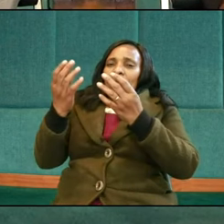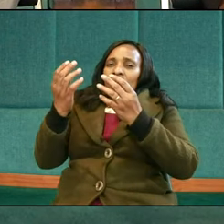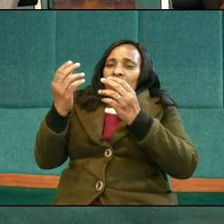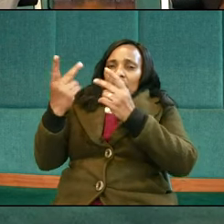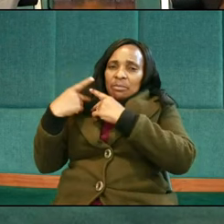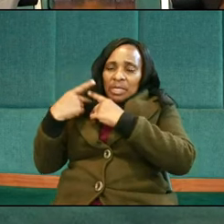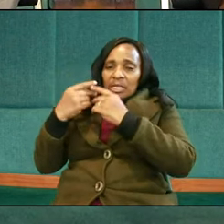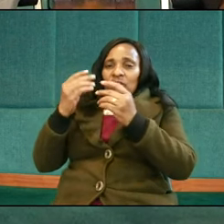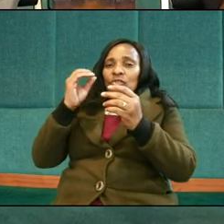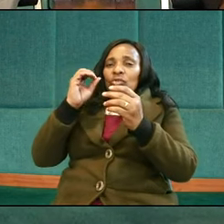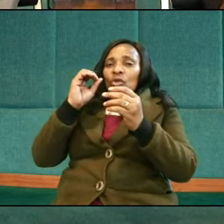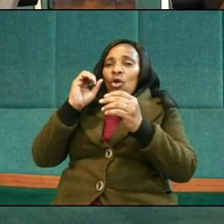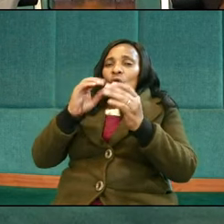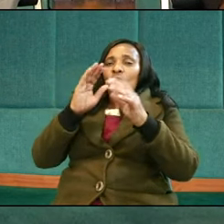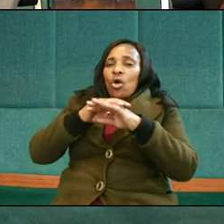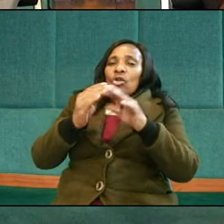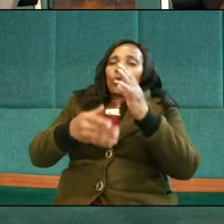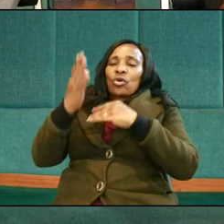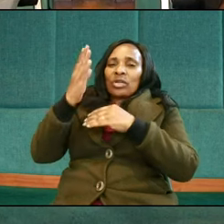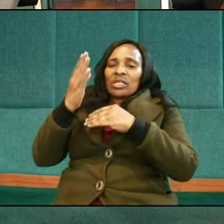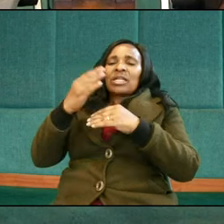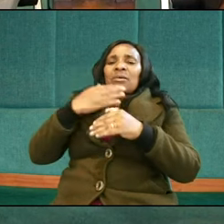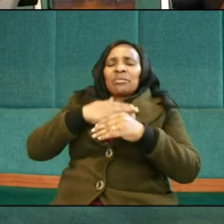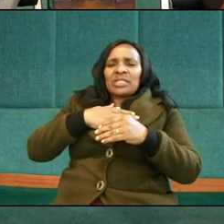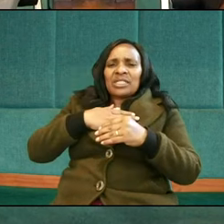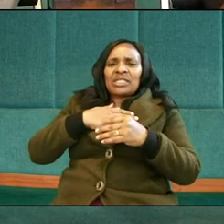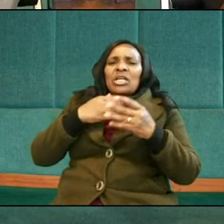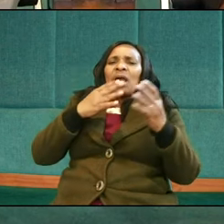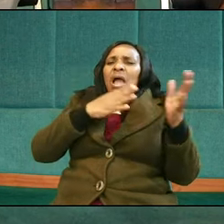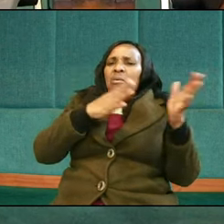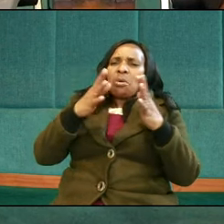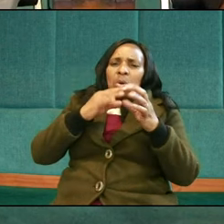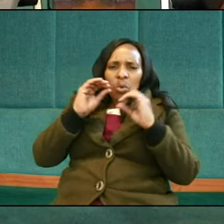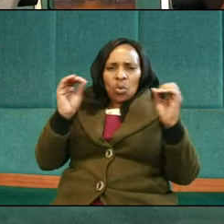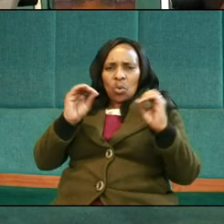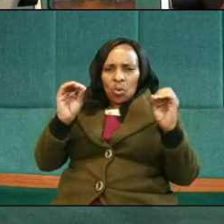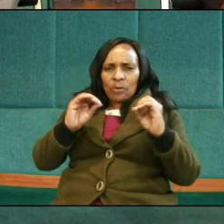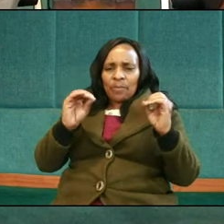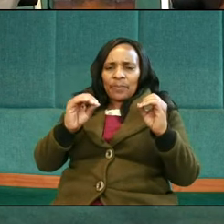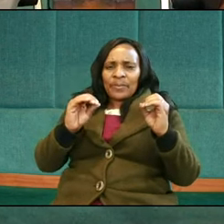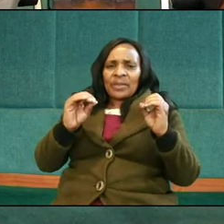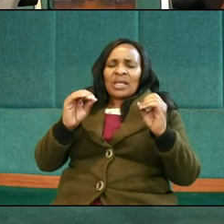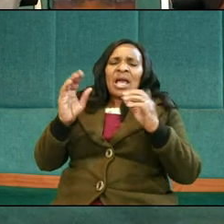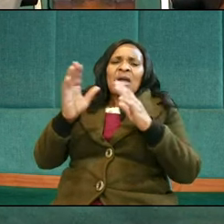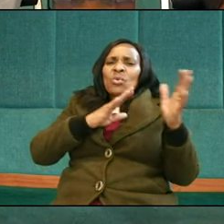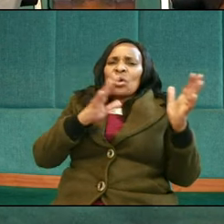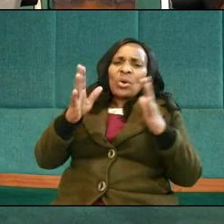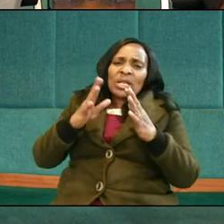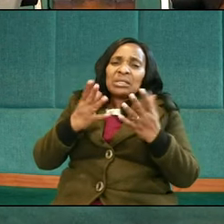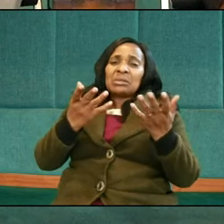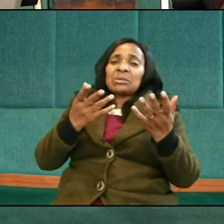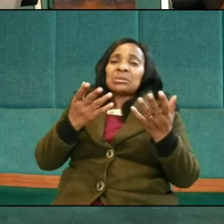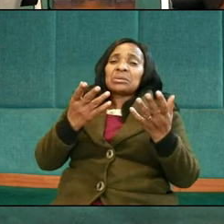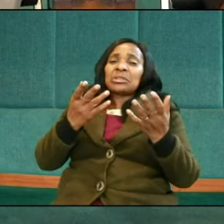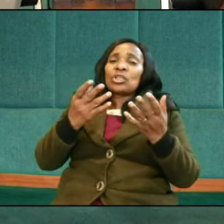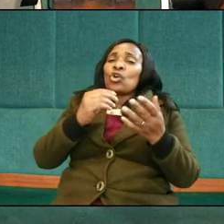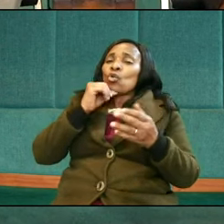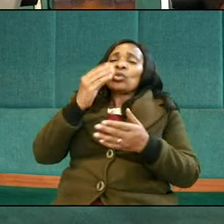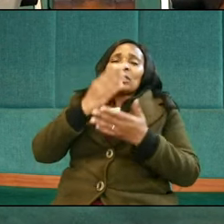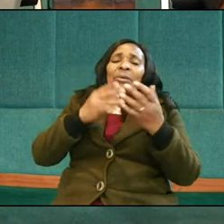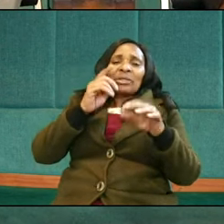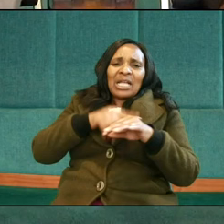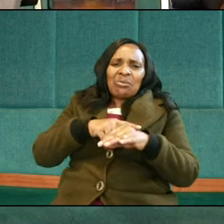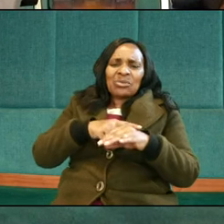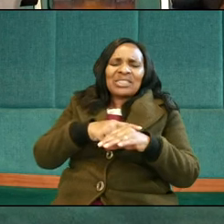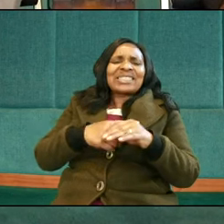unwavering, please note unwavering, dependence on God. And unwavering means not sometimes.